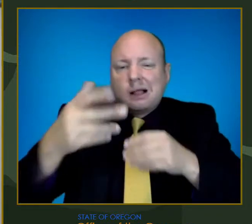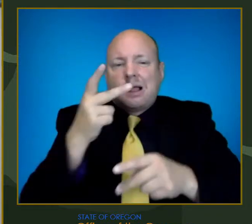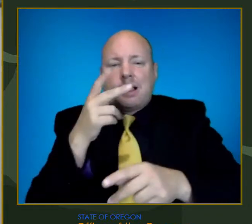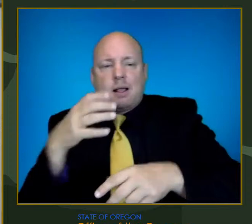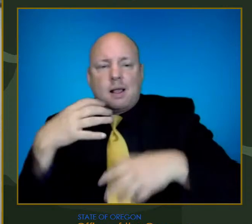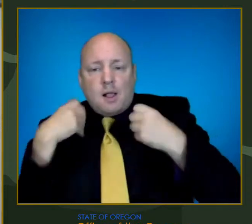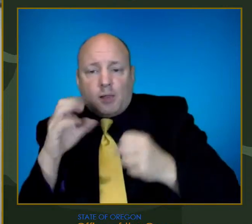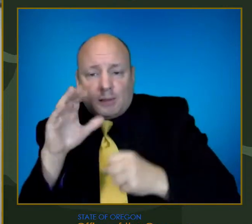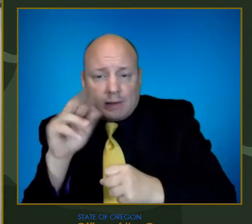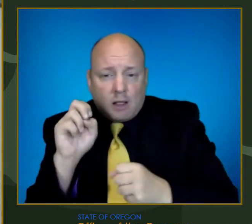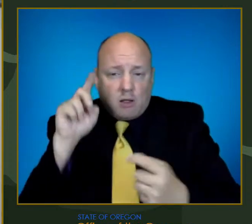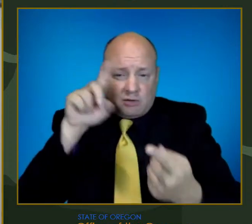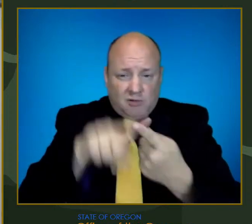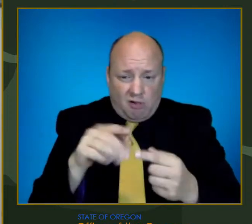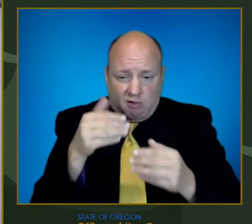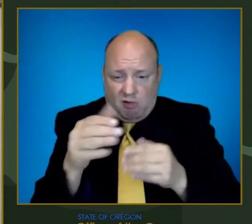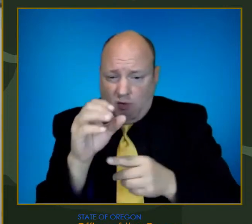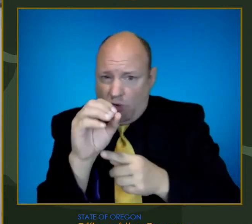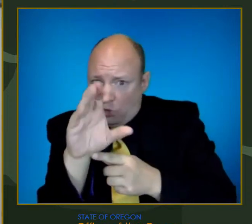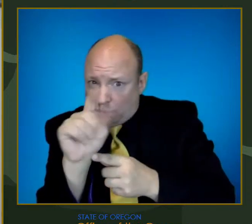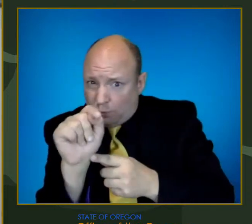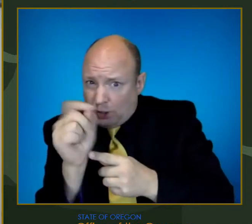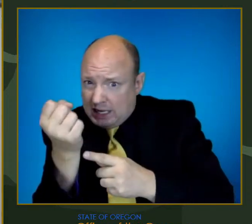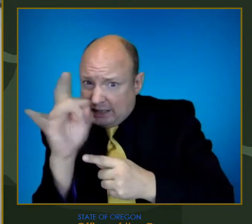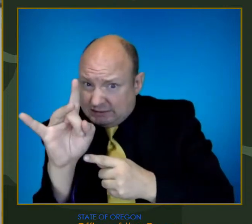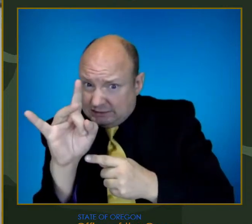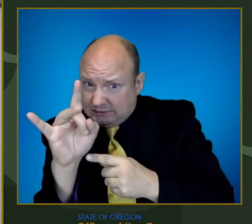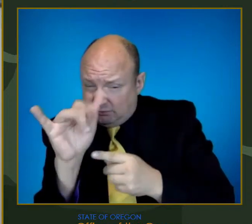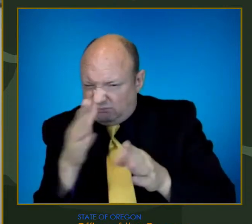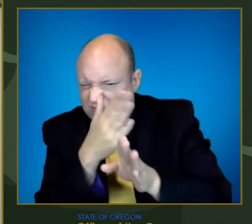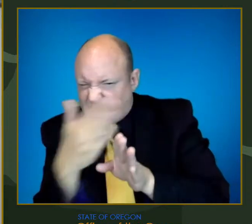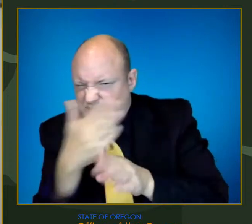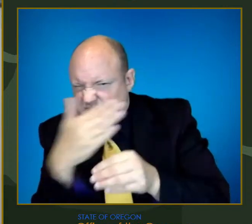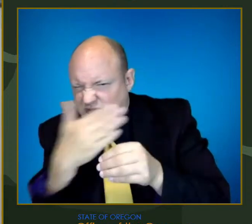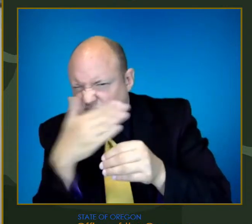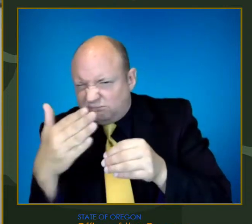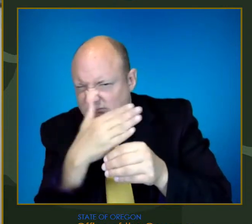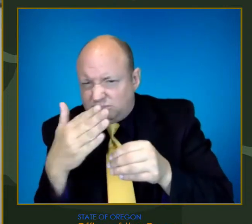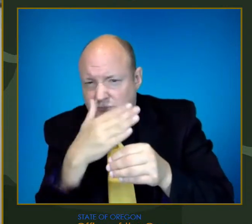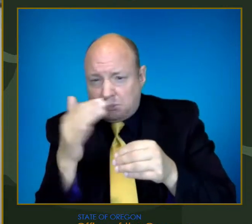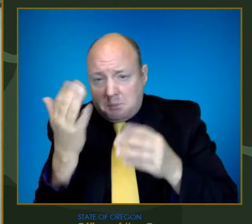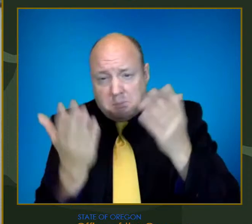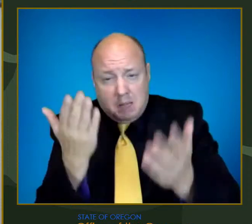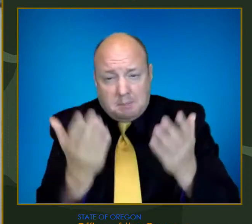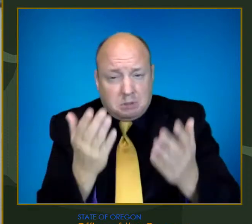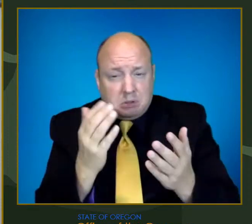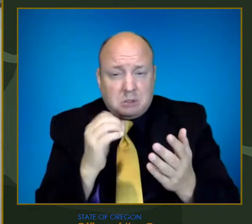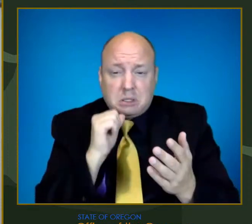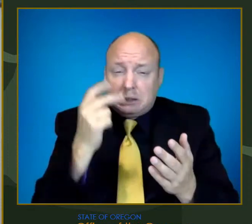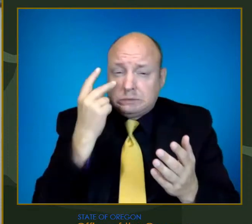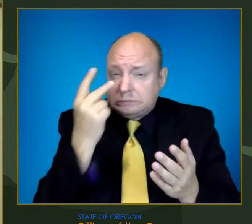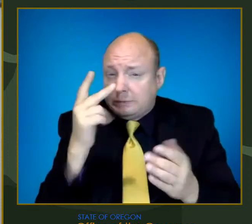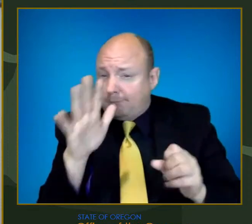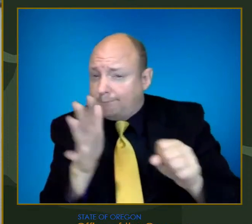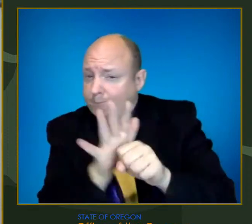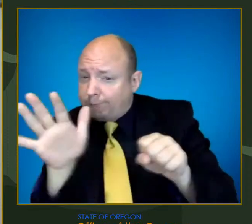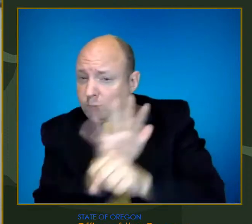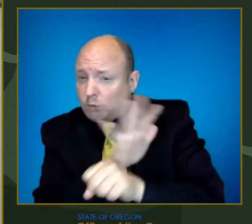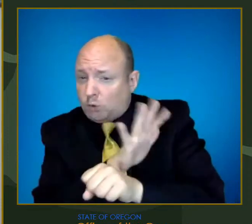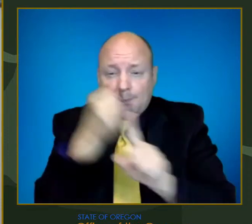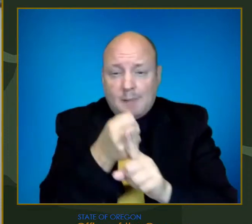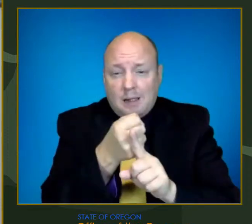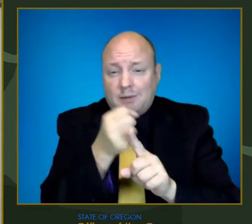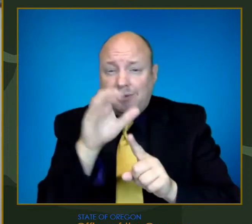or later. With that said, it seems like we might not see the full impact that mandate will have on our case rate for some time. And based